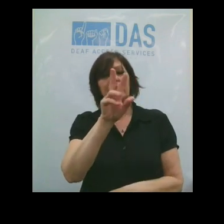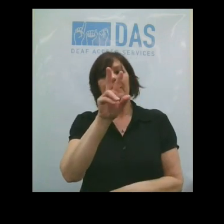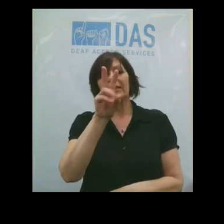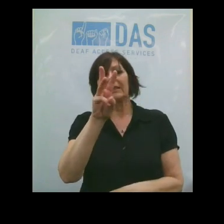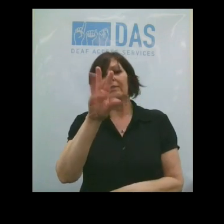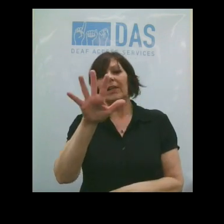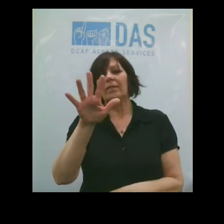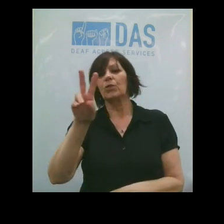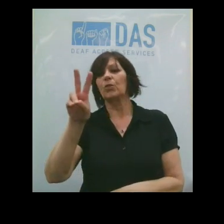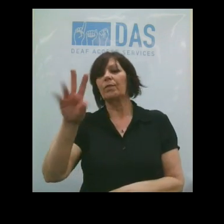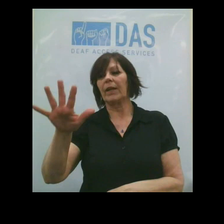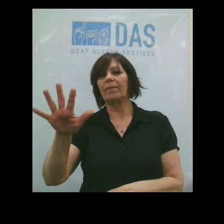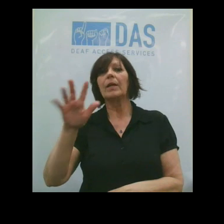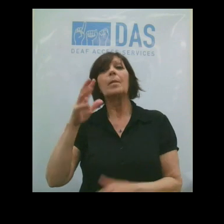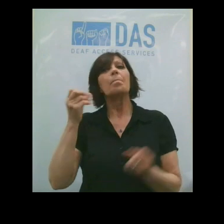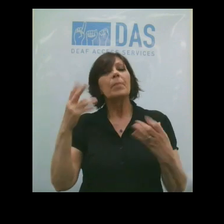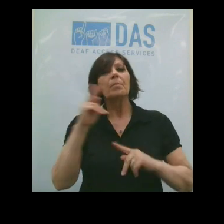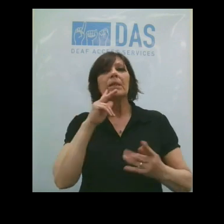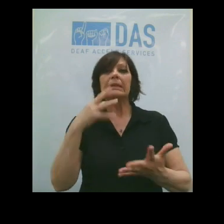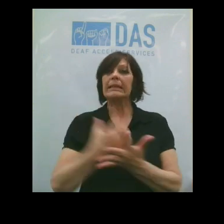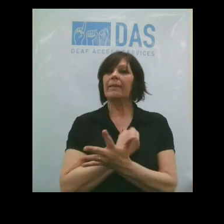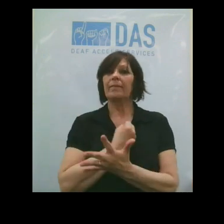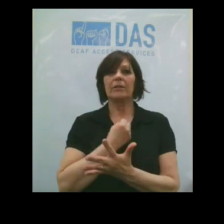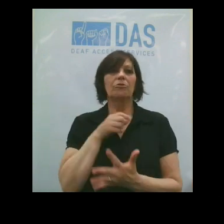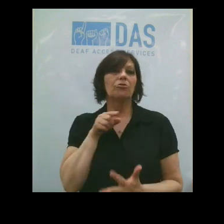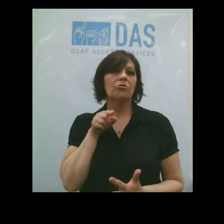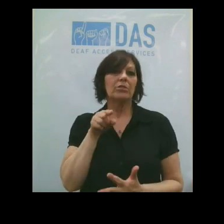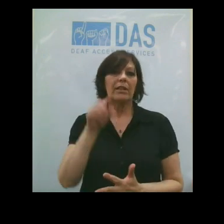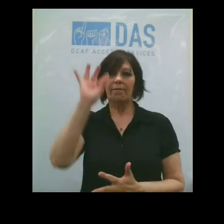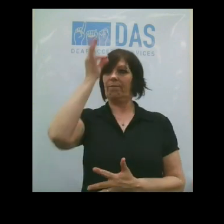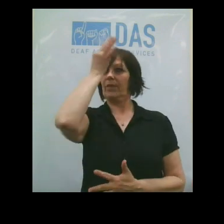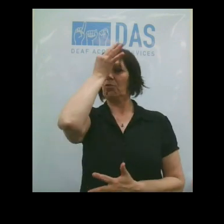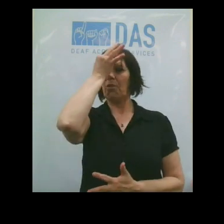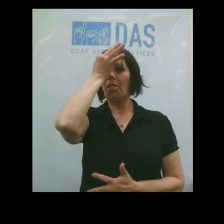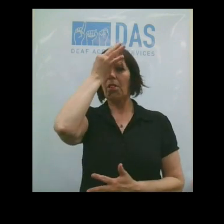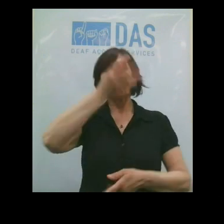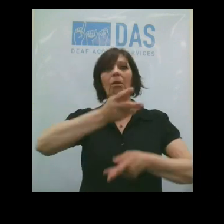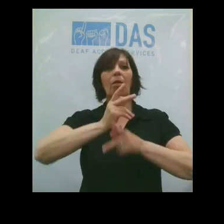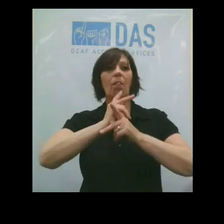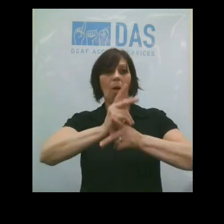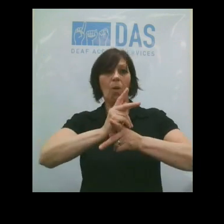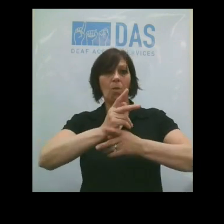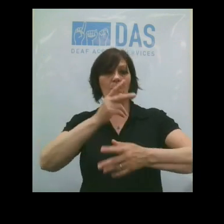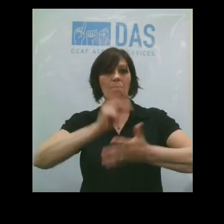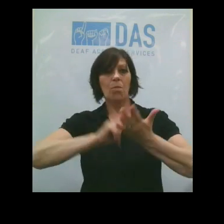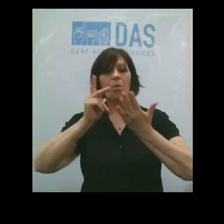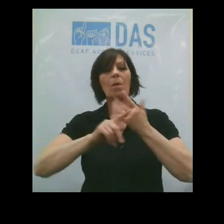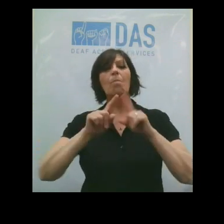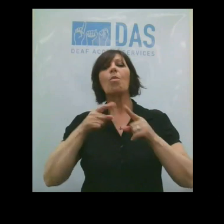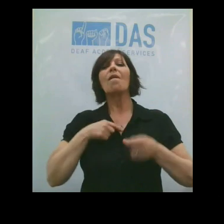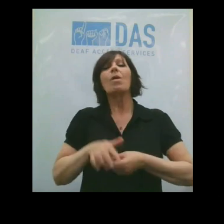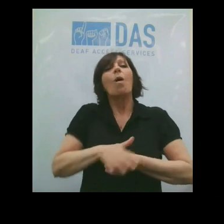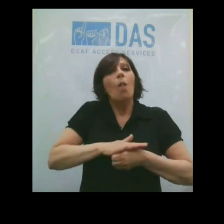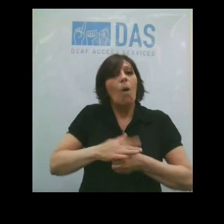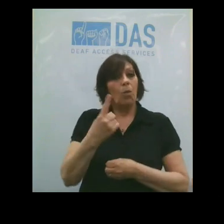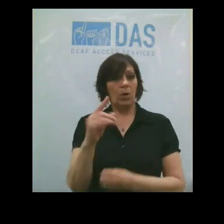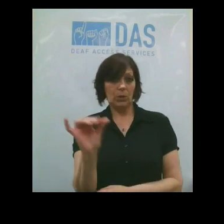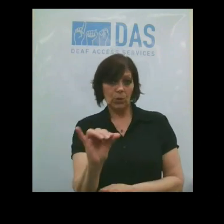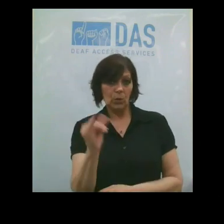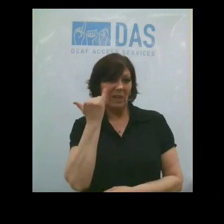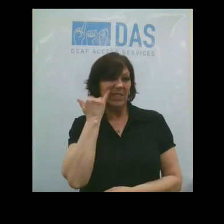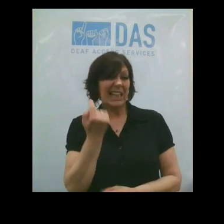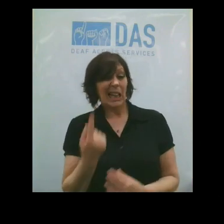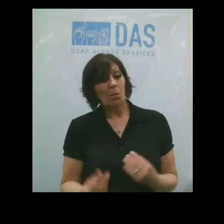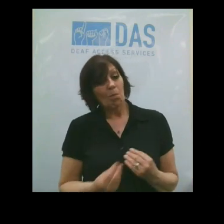I know a lot of people are taking advantage of the federal loan program, but there is a local one as well. And if you need a little